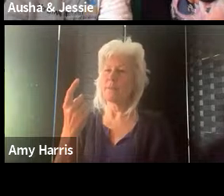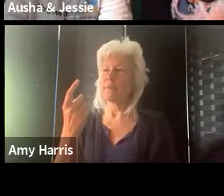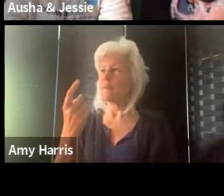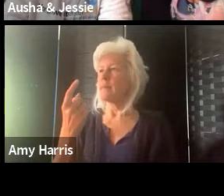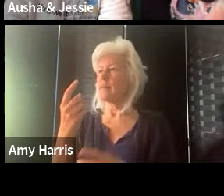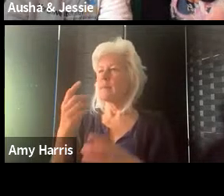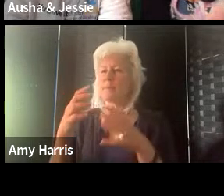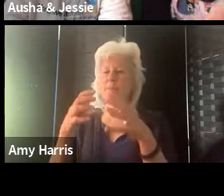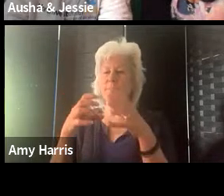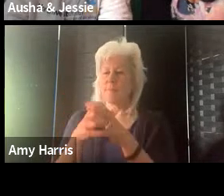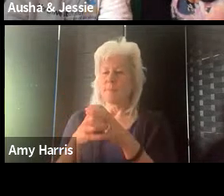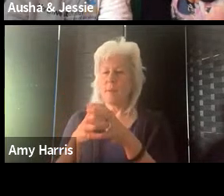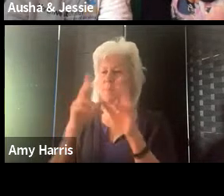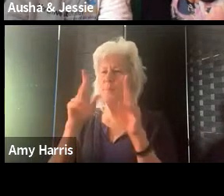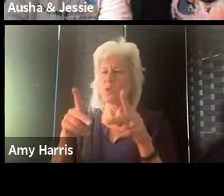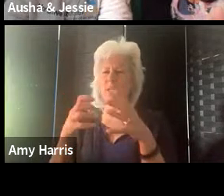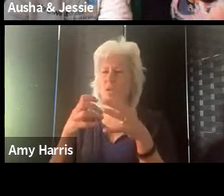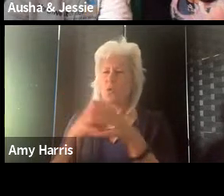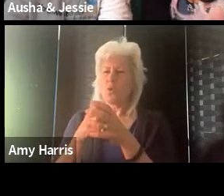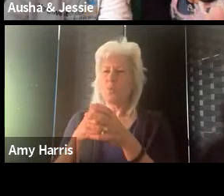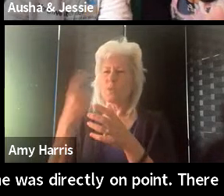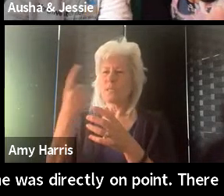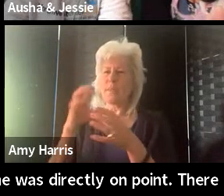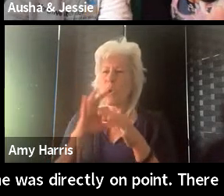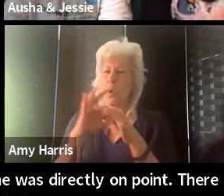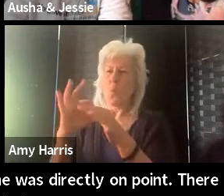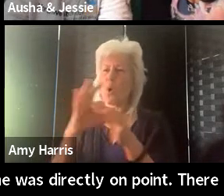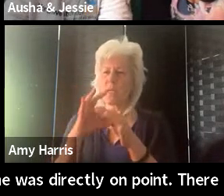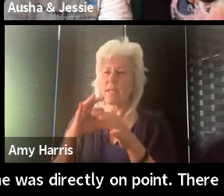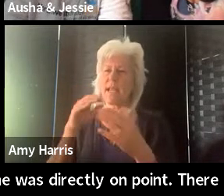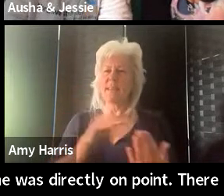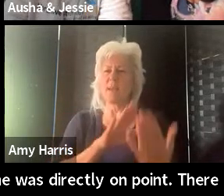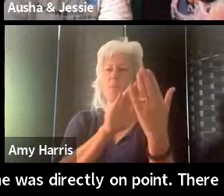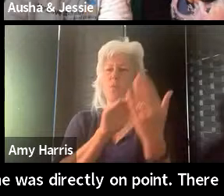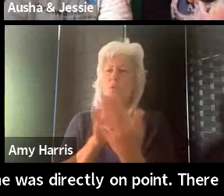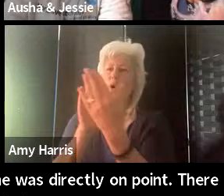individual or an entity, coordinating that approach.